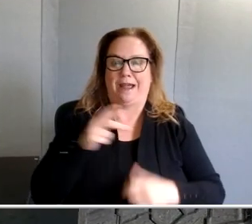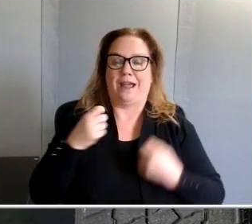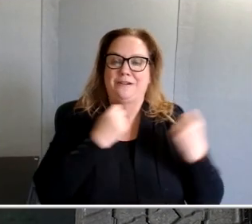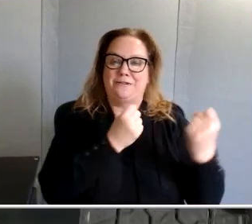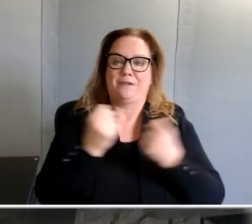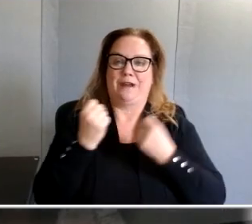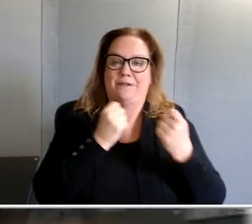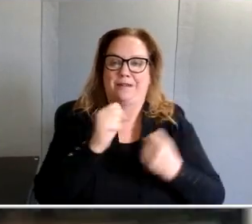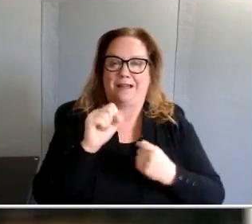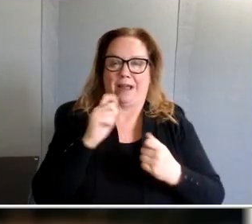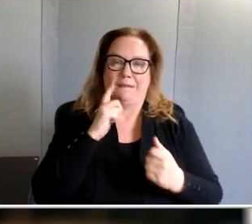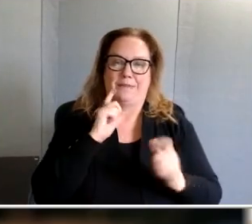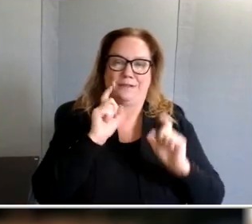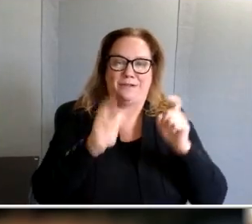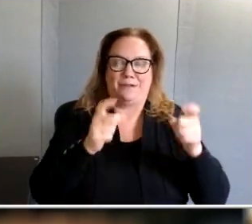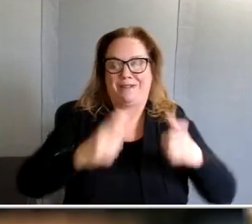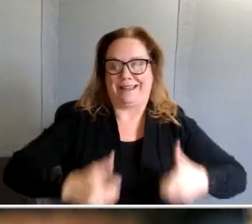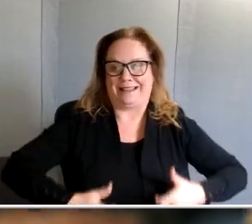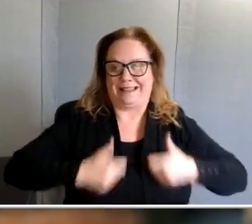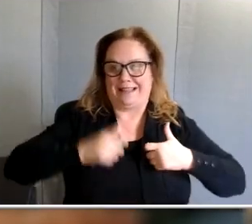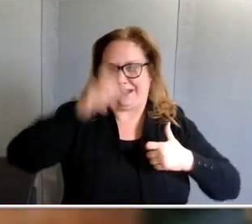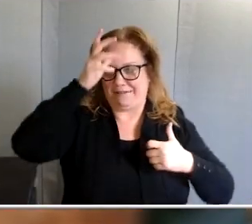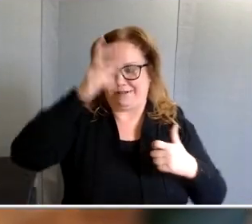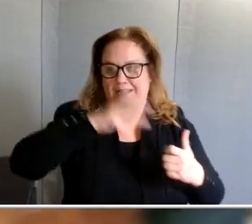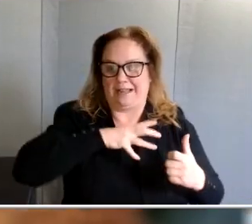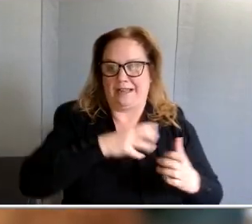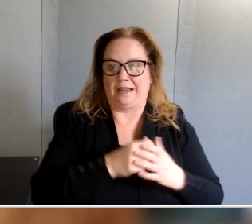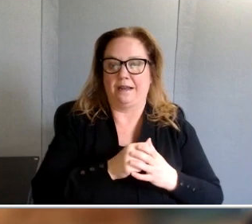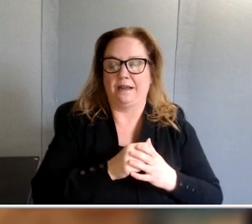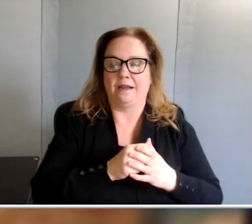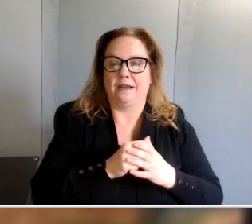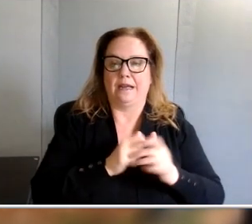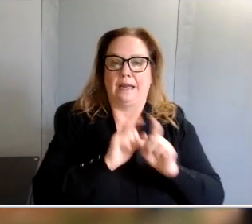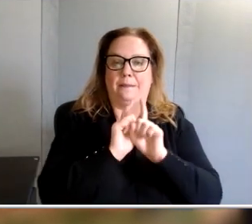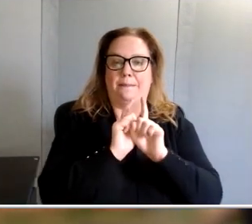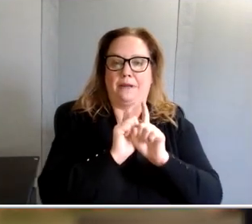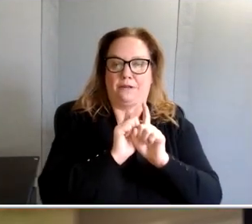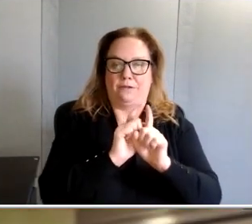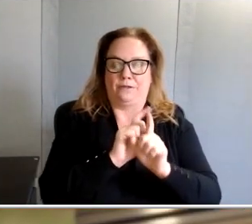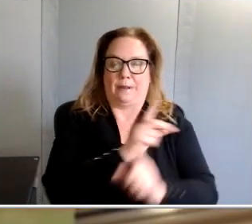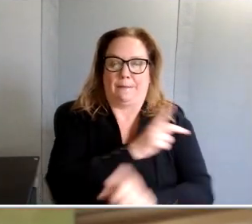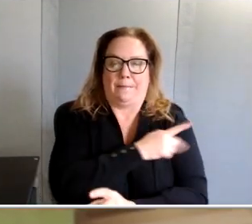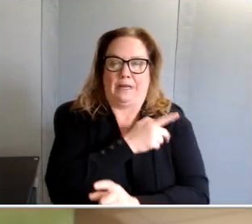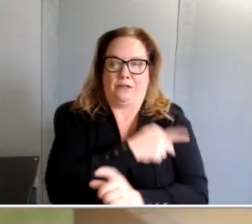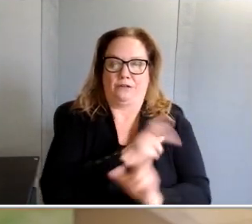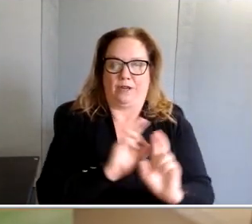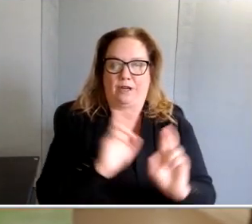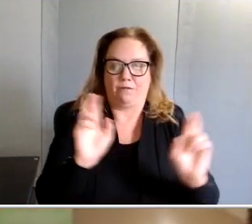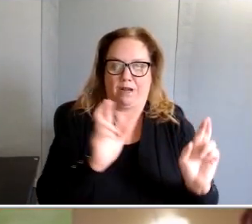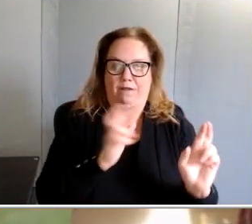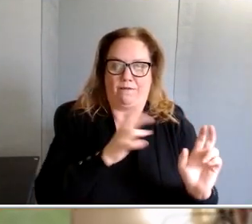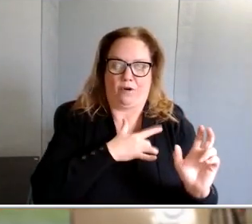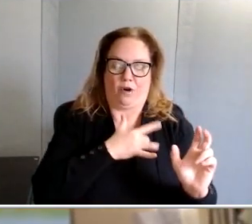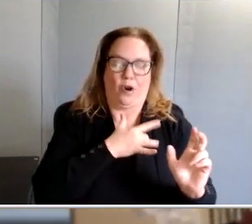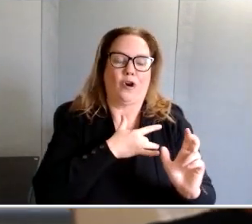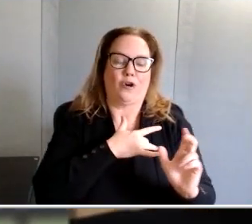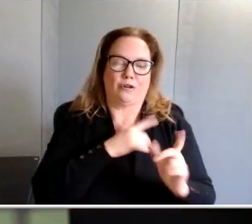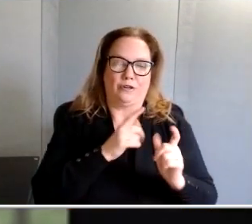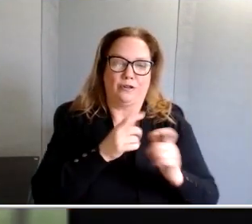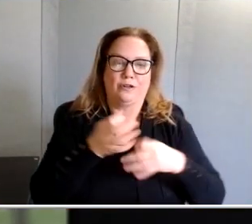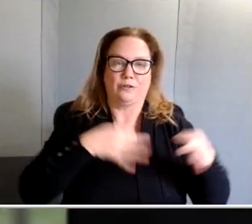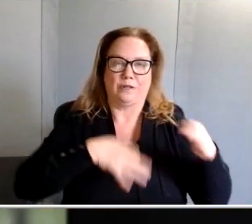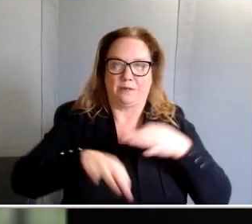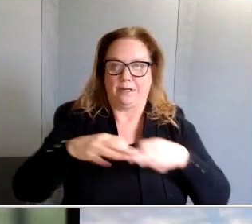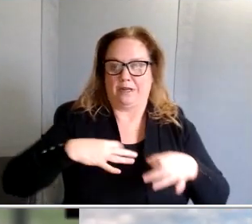Donate Life guy. Brian also mentors fellow patients who are preparing for heart transplants. He also serves as a